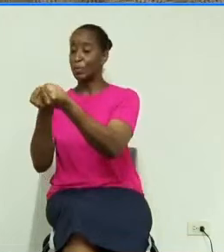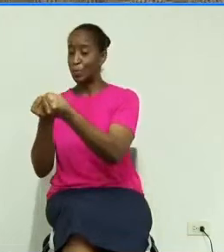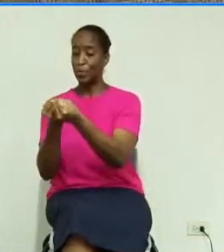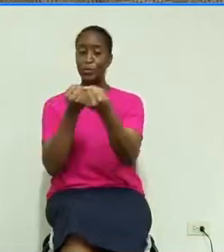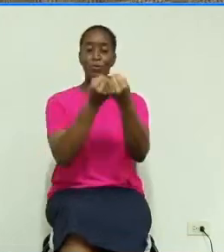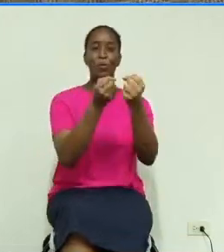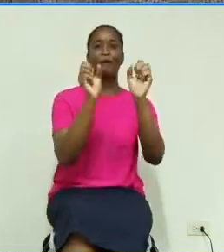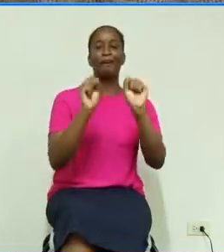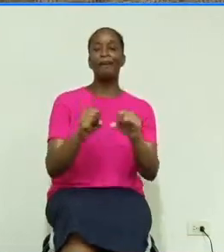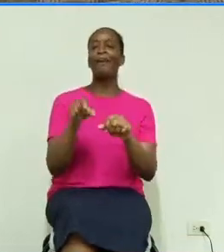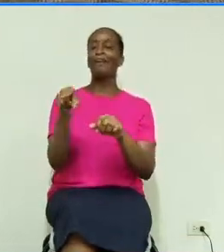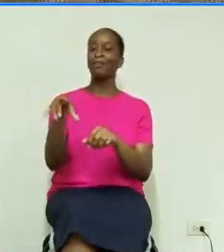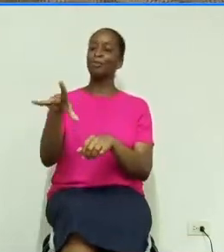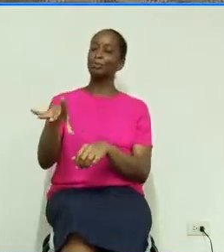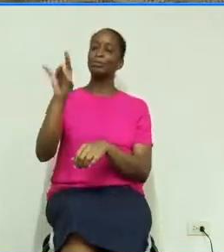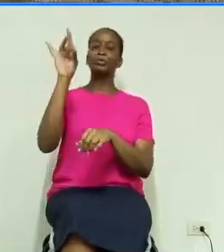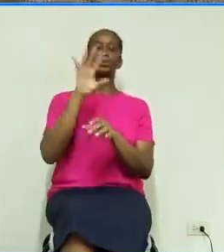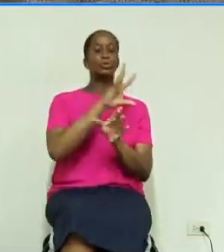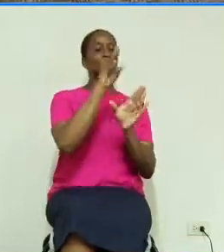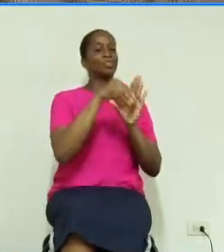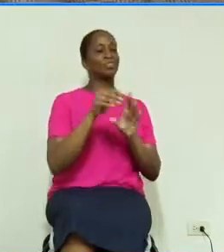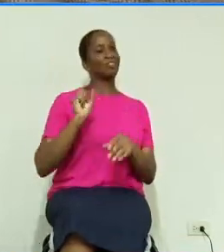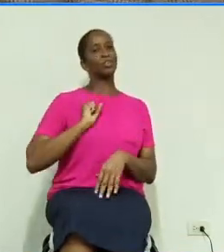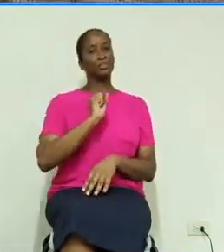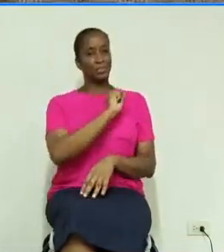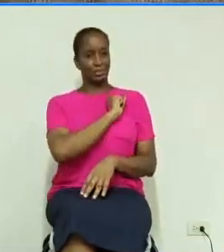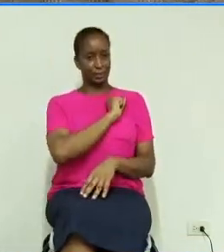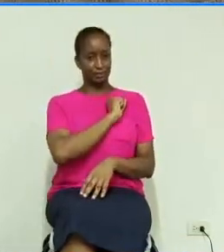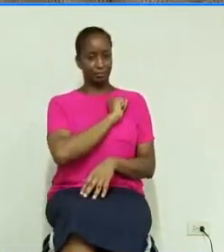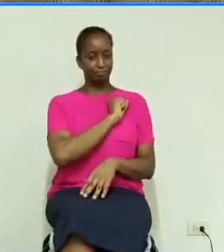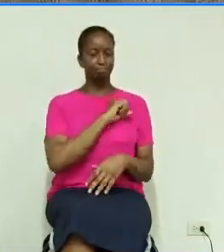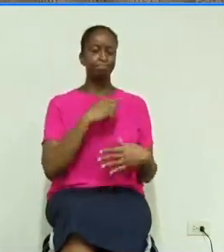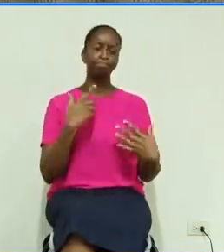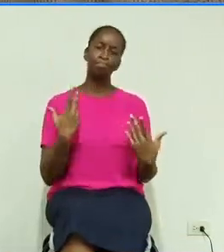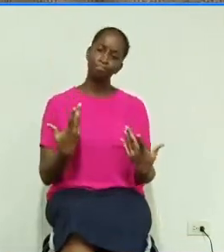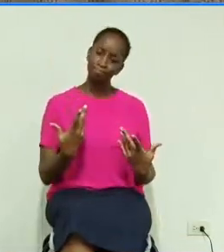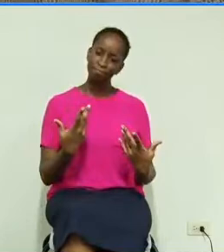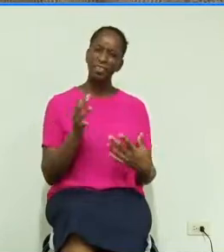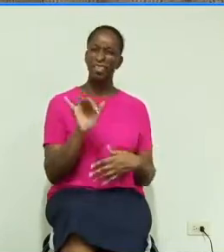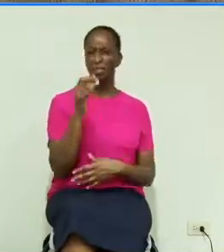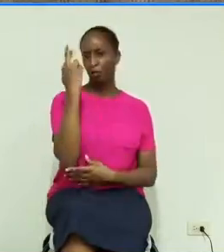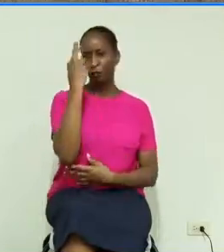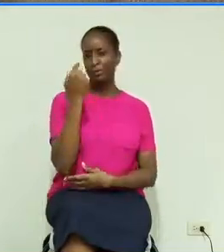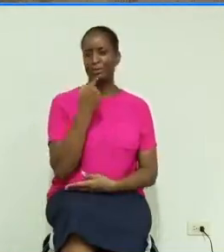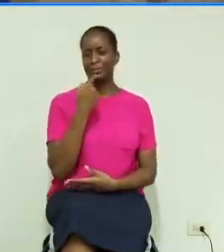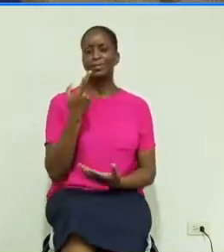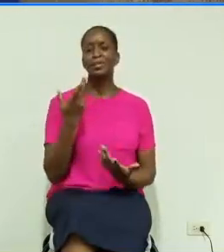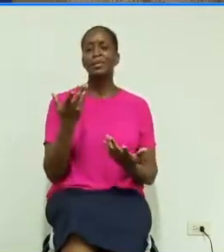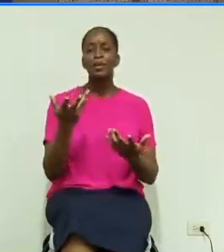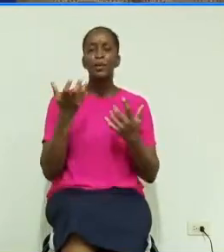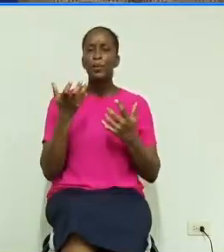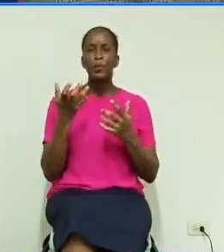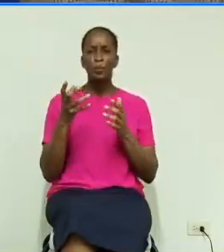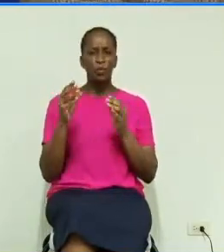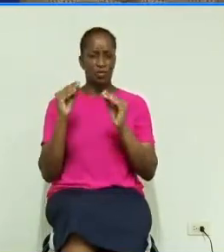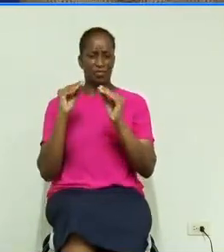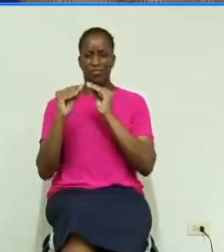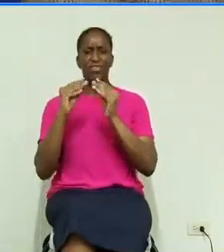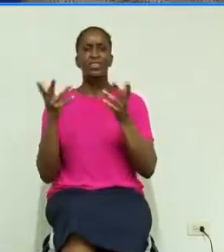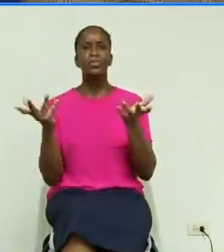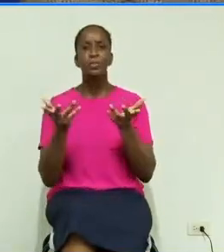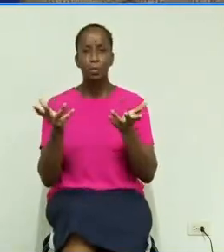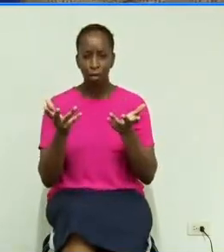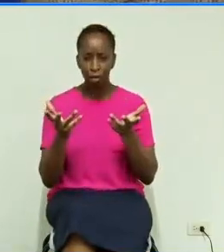check first what it is you are trying to fix, and then in putting ideas forward, you